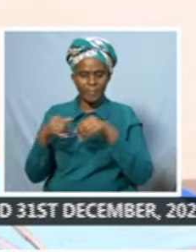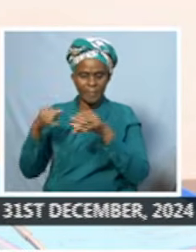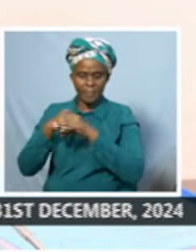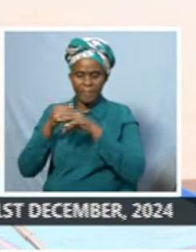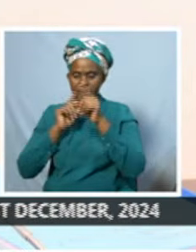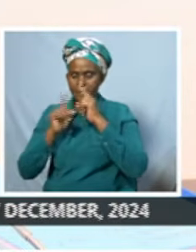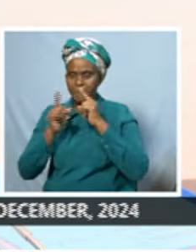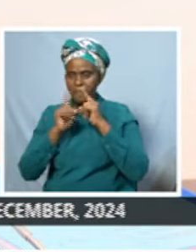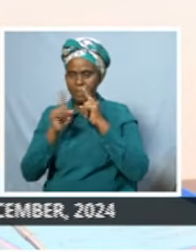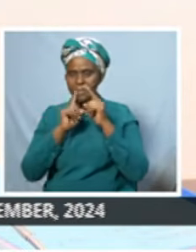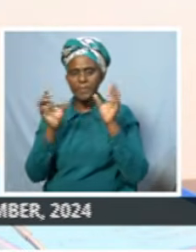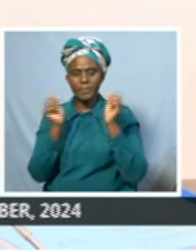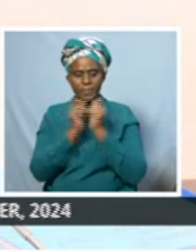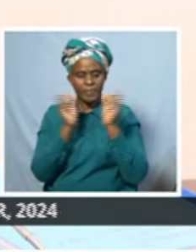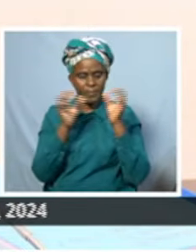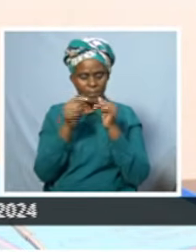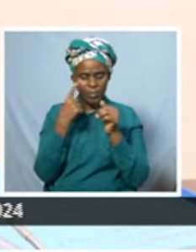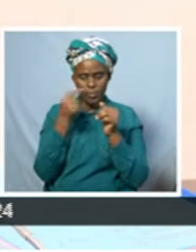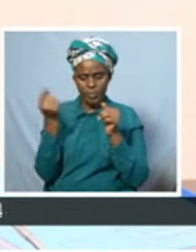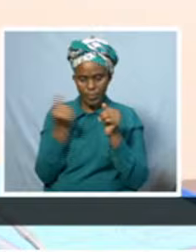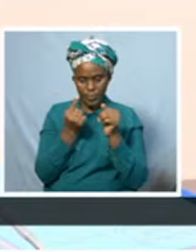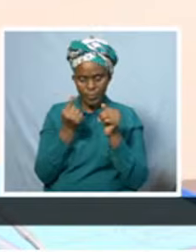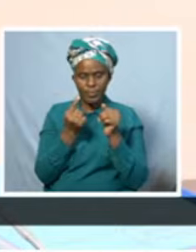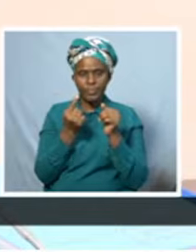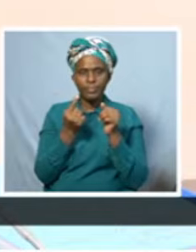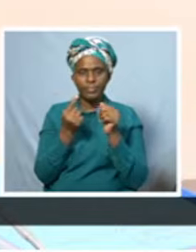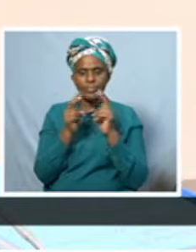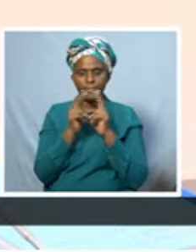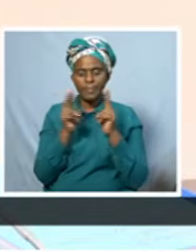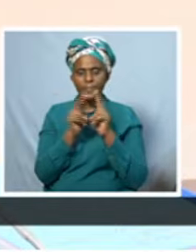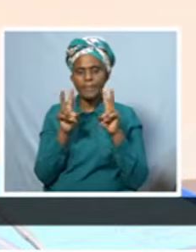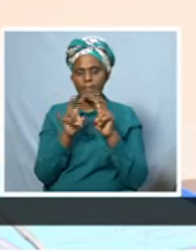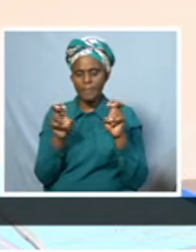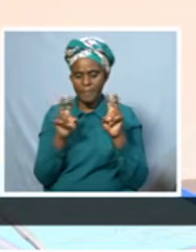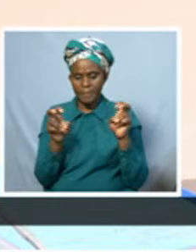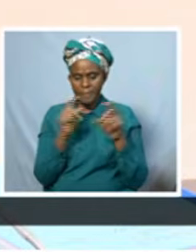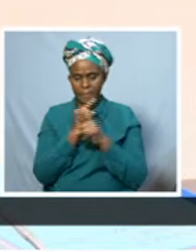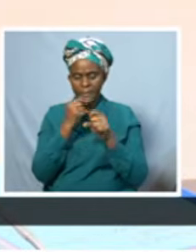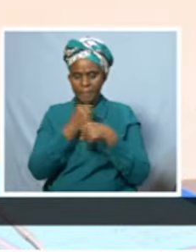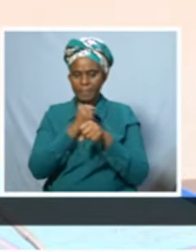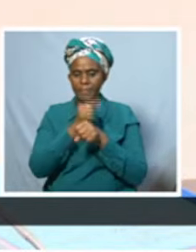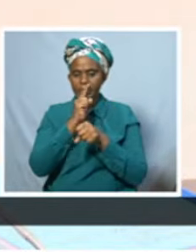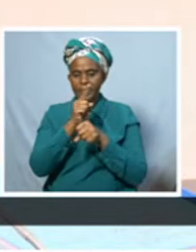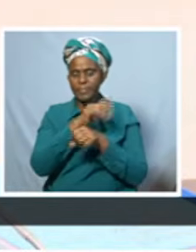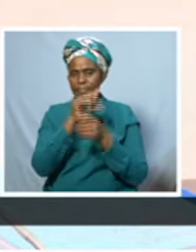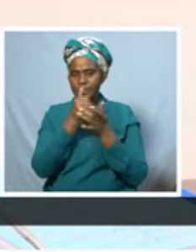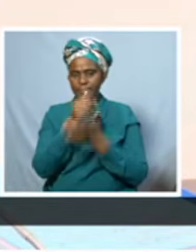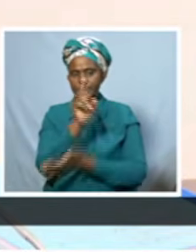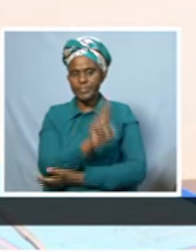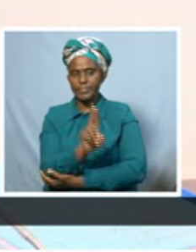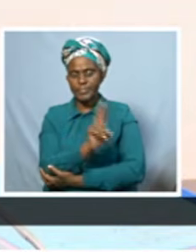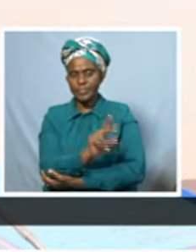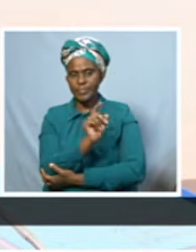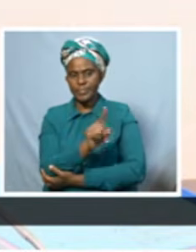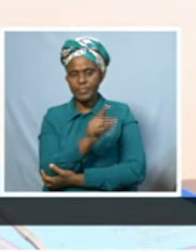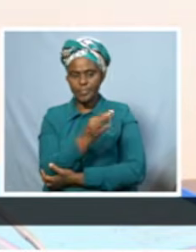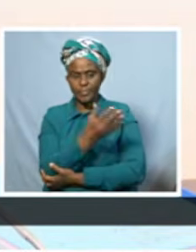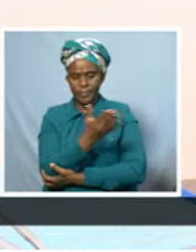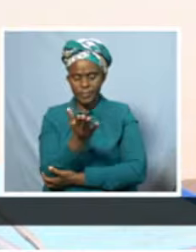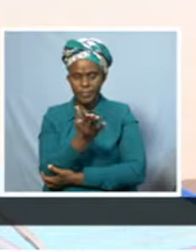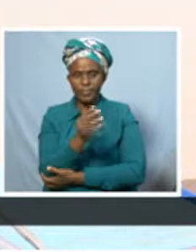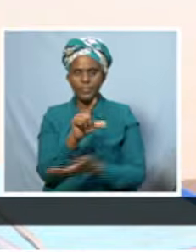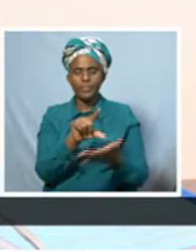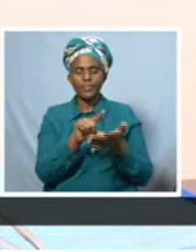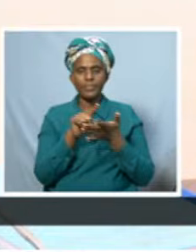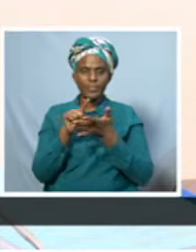engagements with the community that can ably be verified just to ensure that the uptake of in terms of